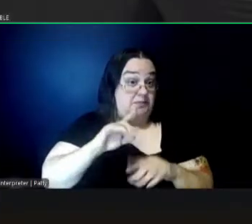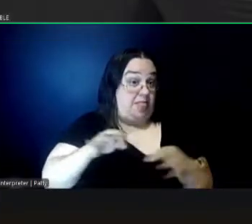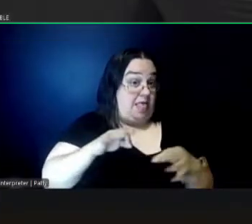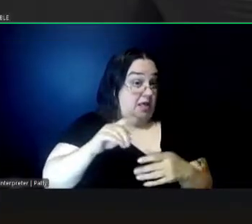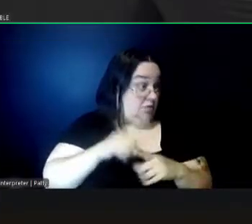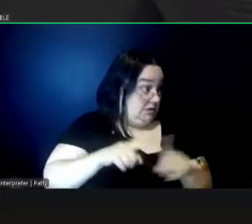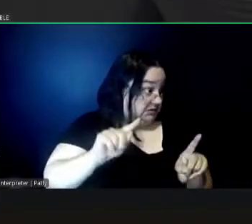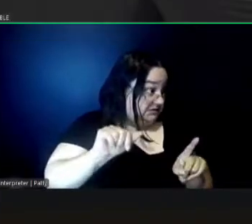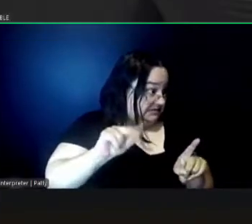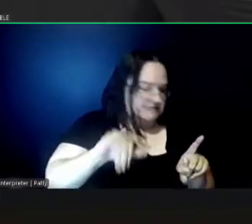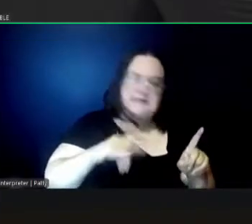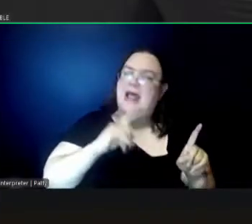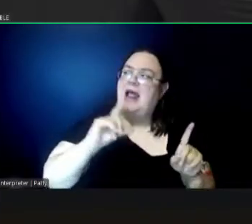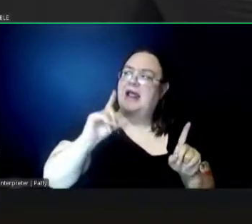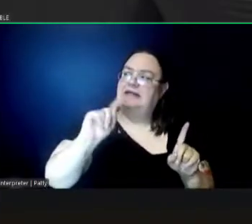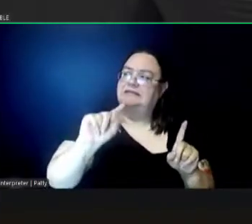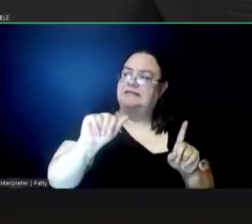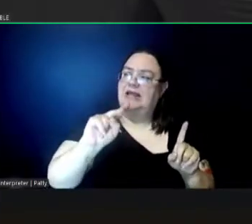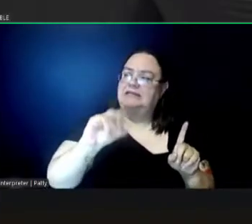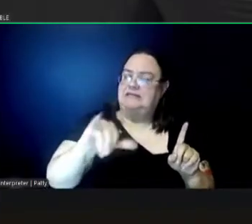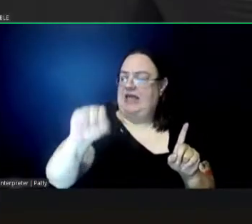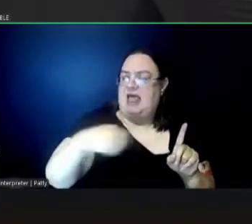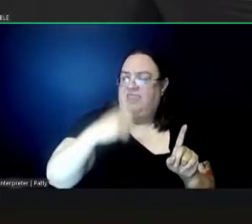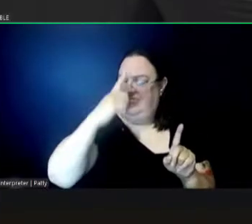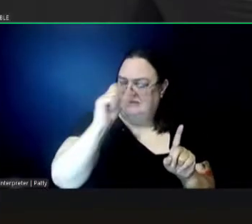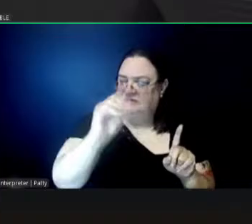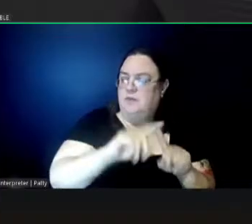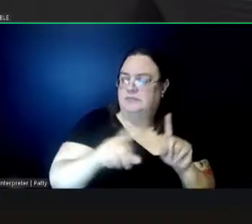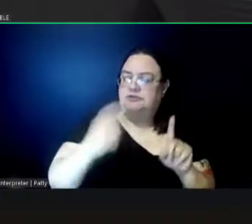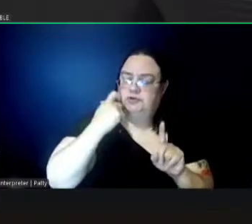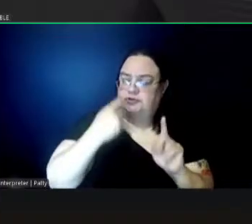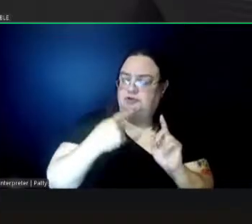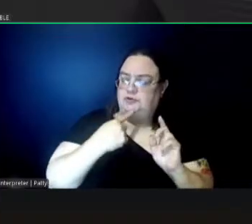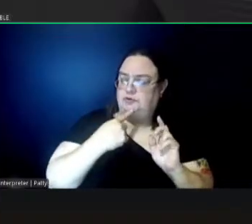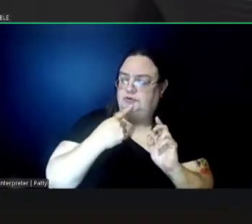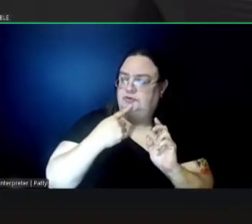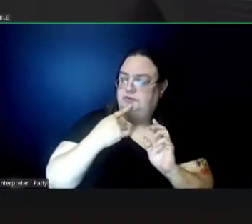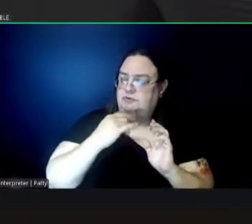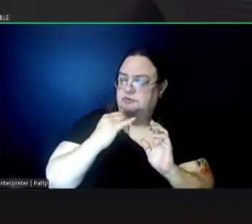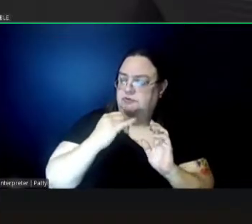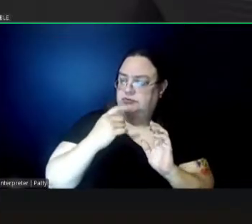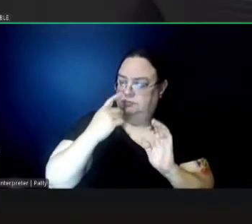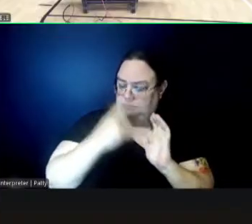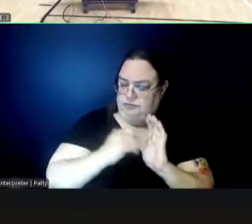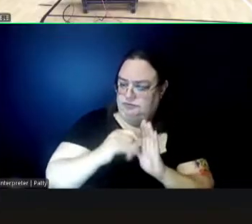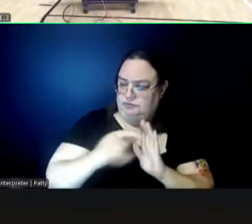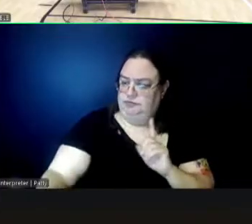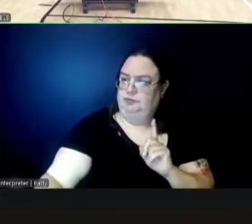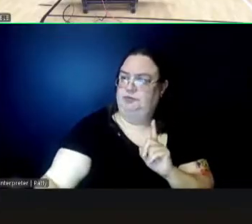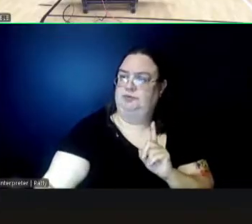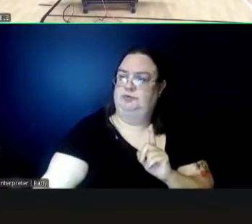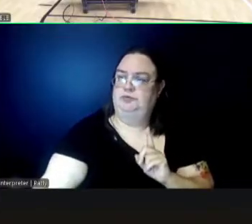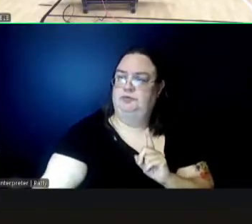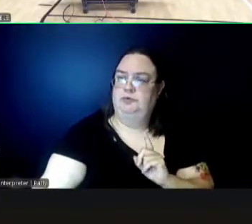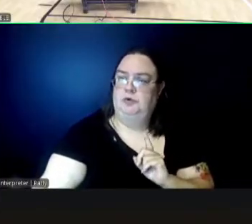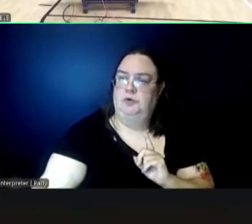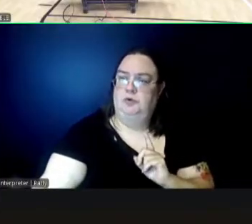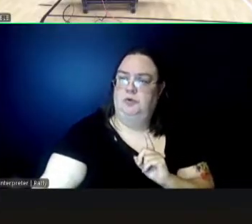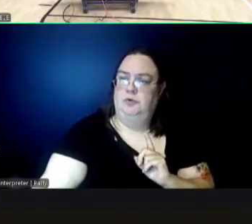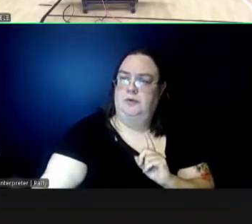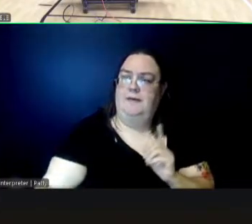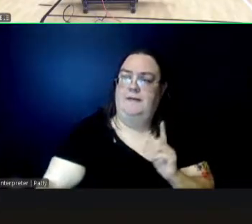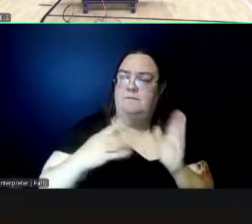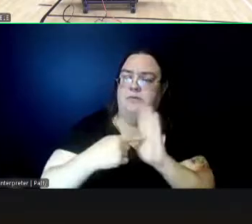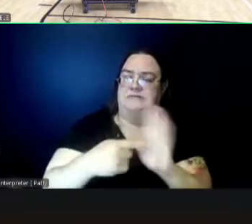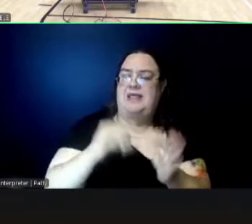I think so, but I just noted that you will be presenting those designs next week, so I'd